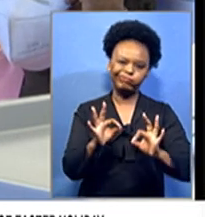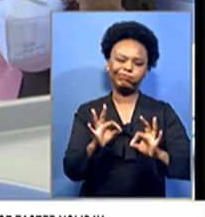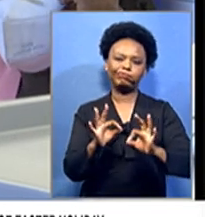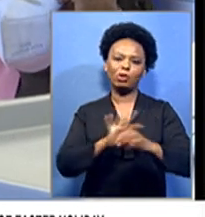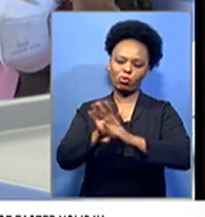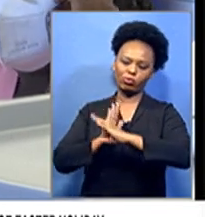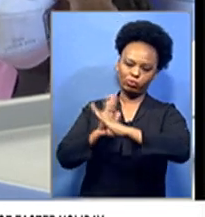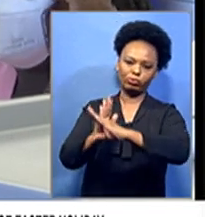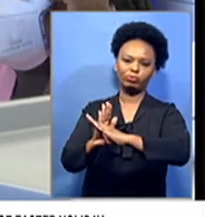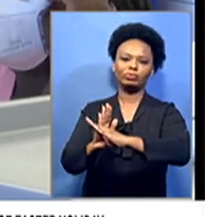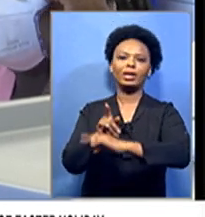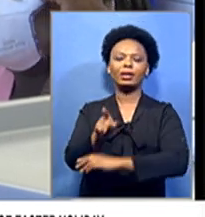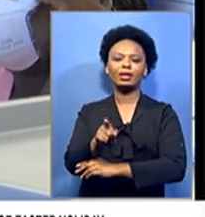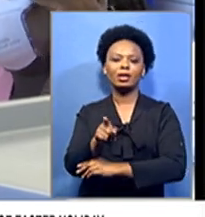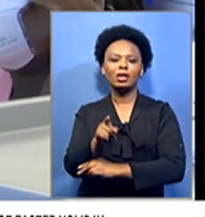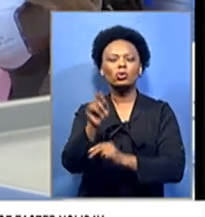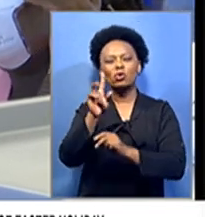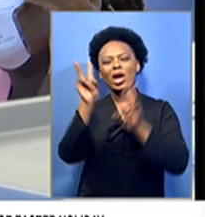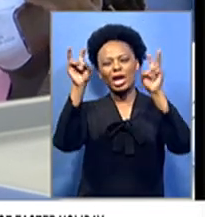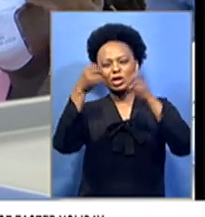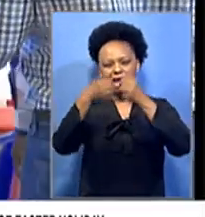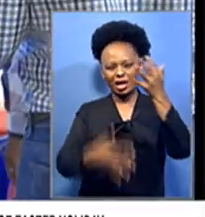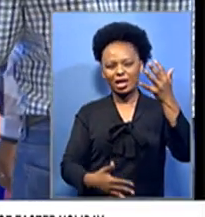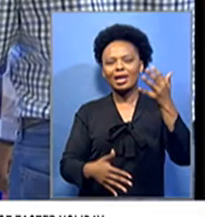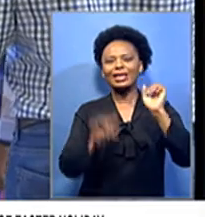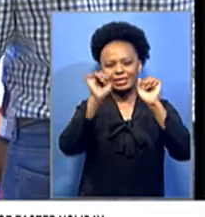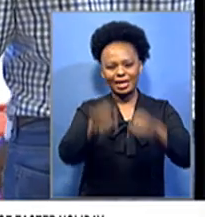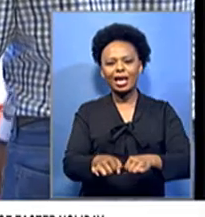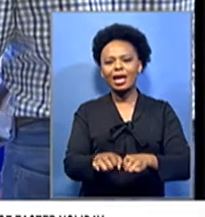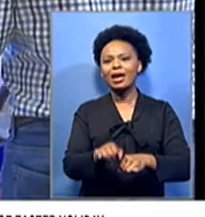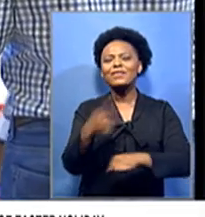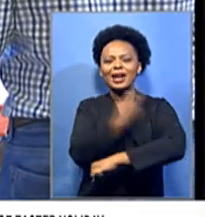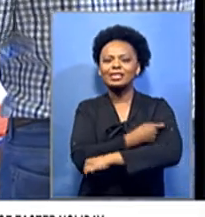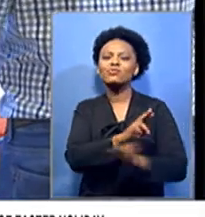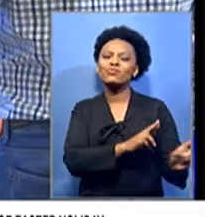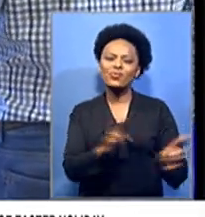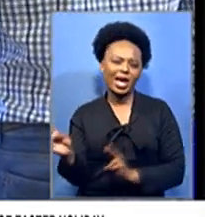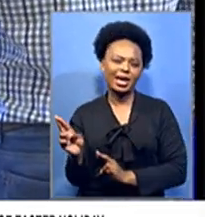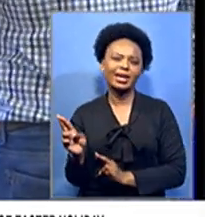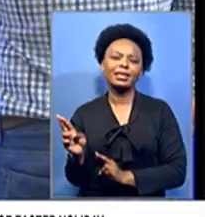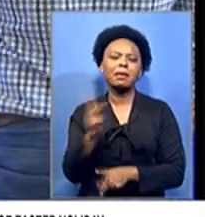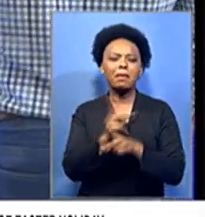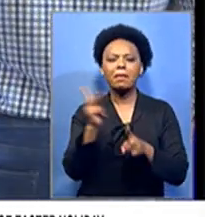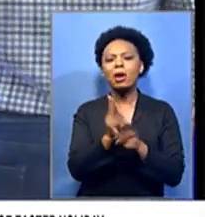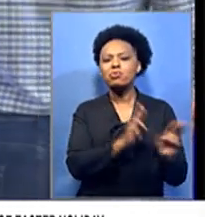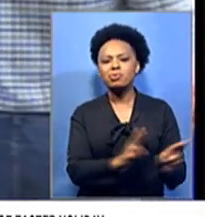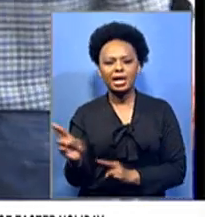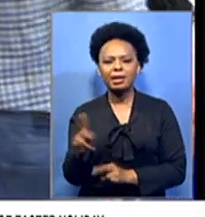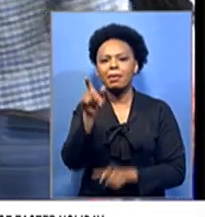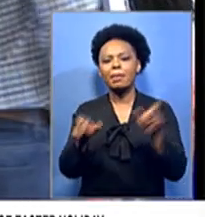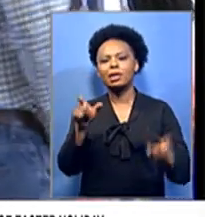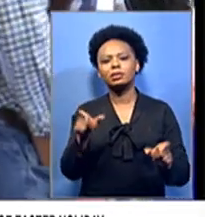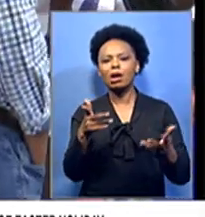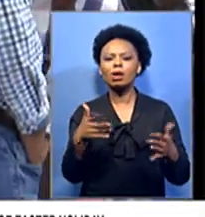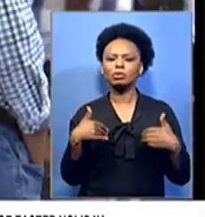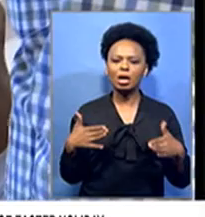the issue. So we did have all those vaccines ready, and everybody knows about them because people actually started talking